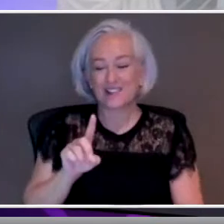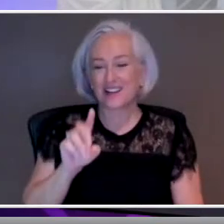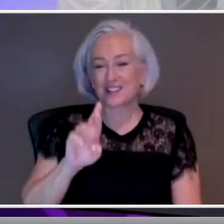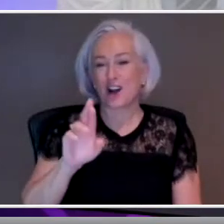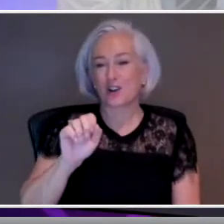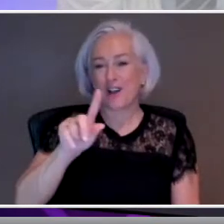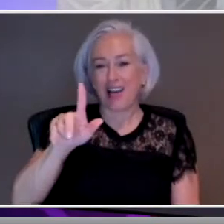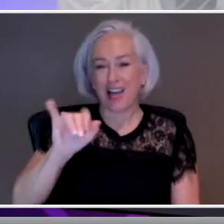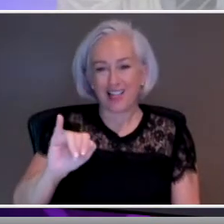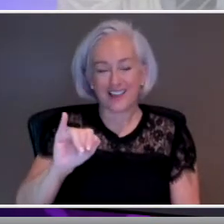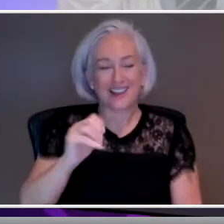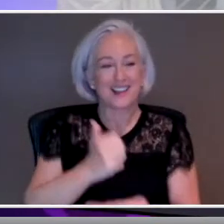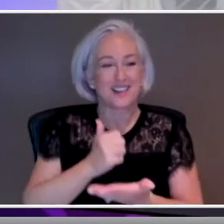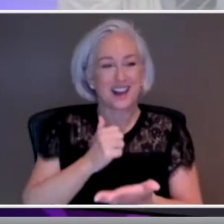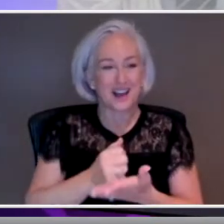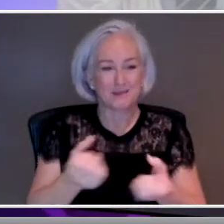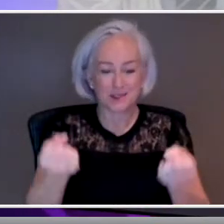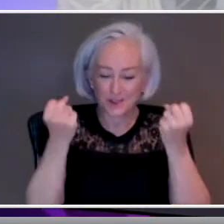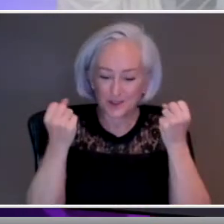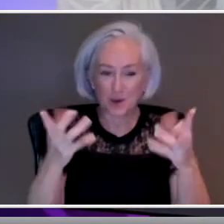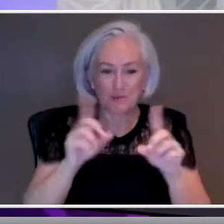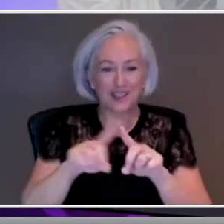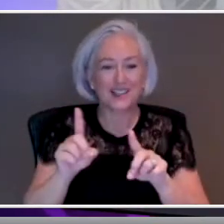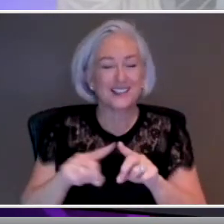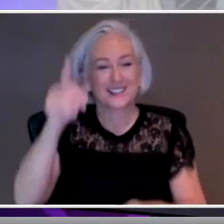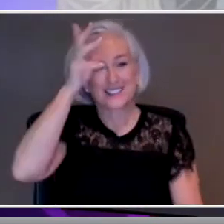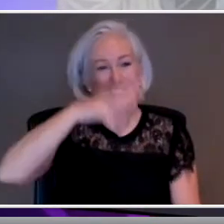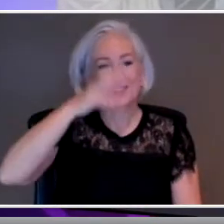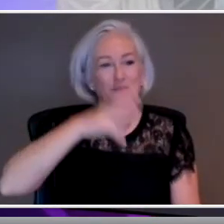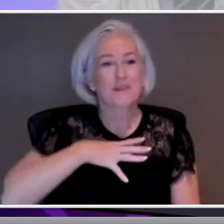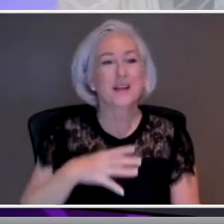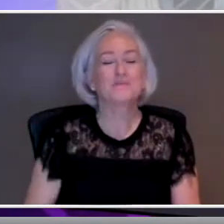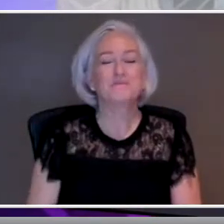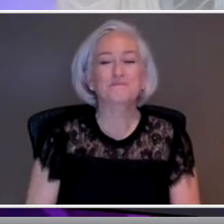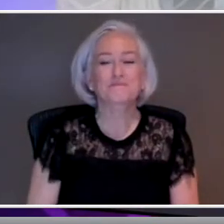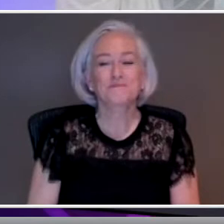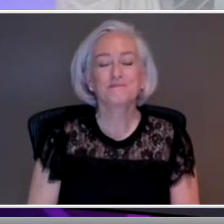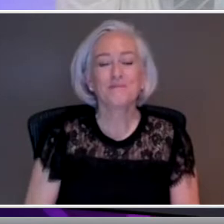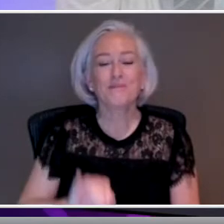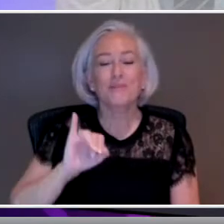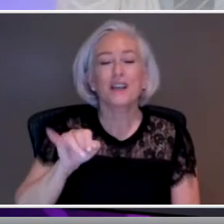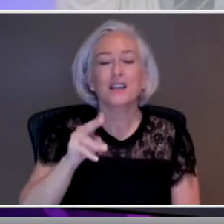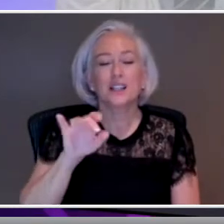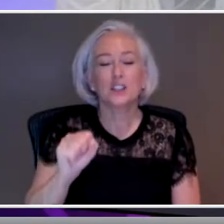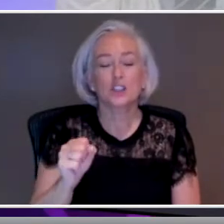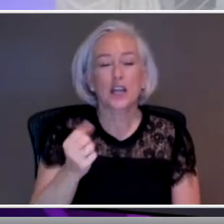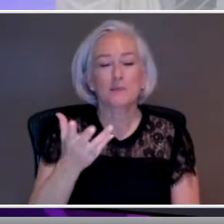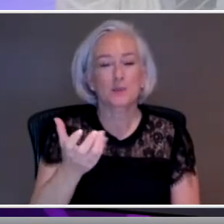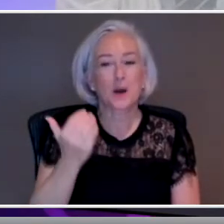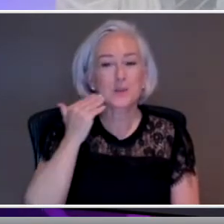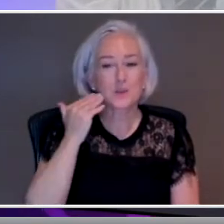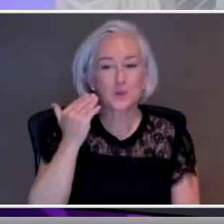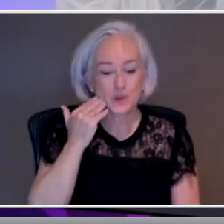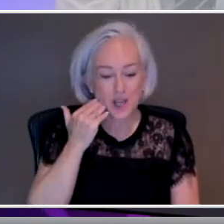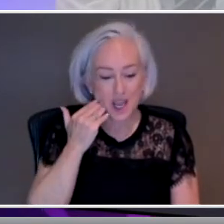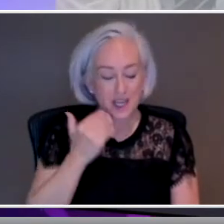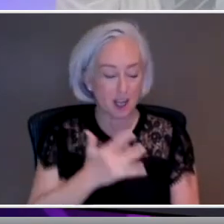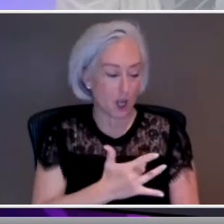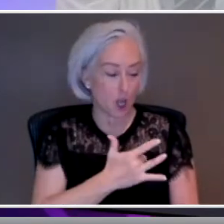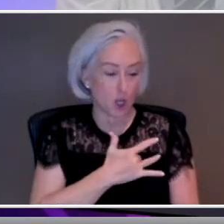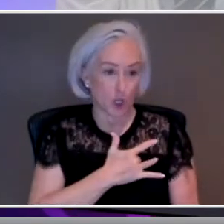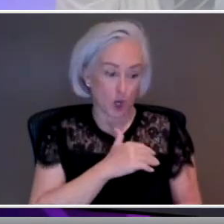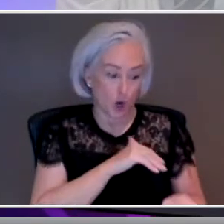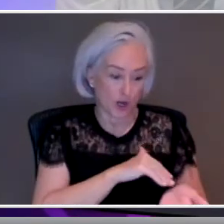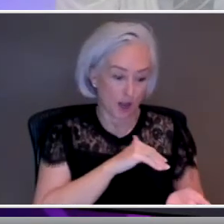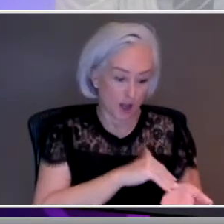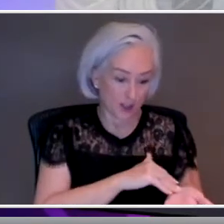many men. James has a question for you, Dr. Alley. James wants to know, this could be nuanced, what's the difference between a cardiologist and an